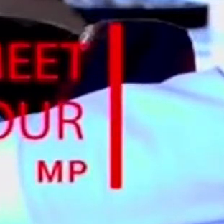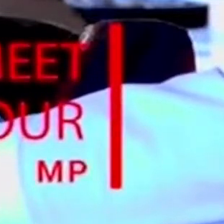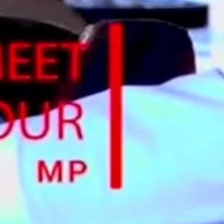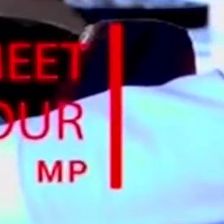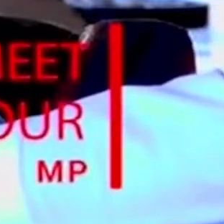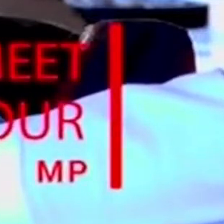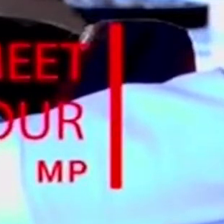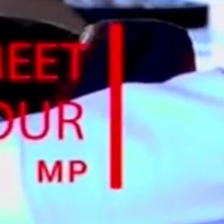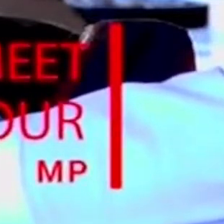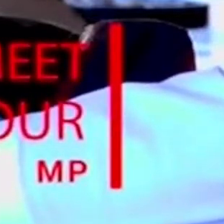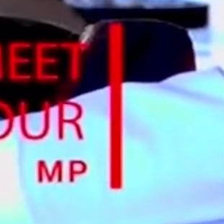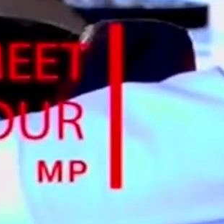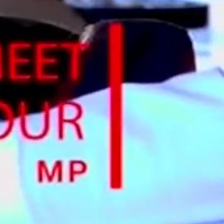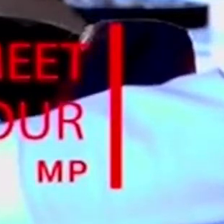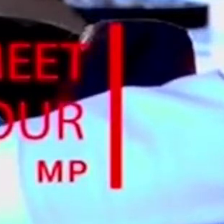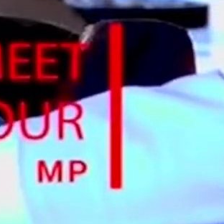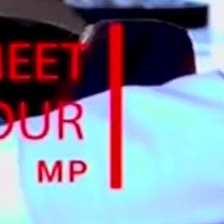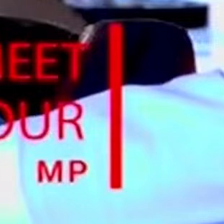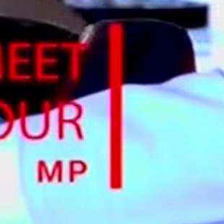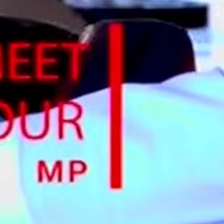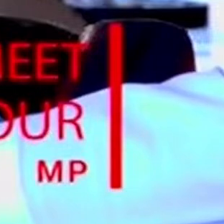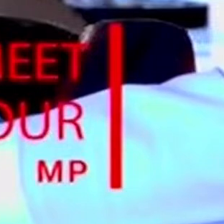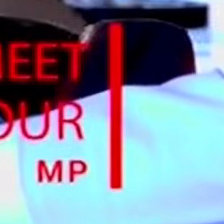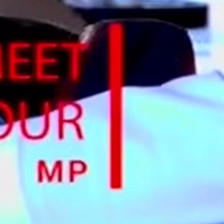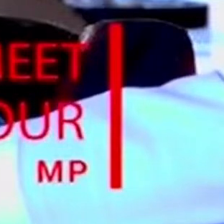constituency of a population of about